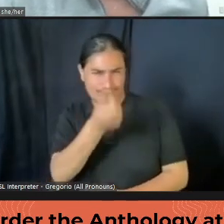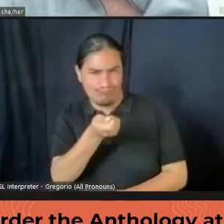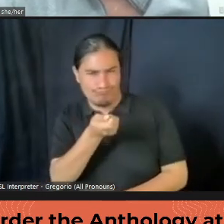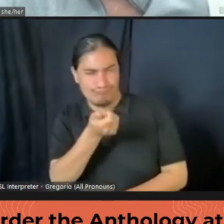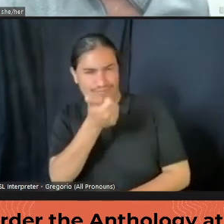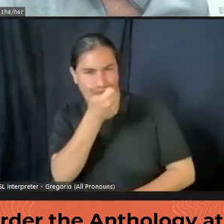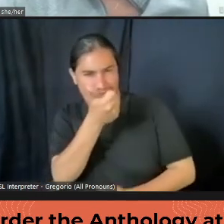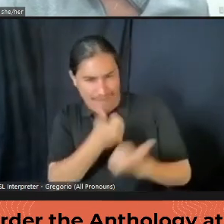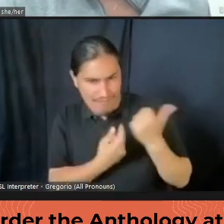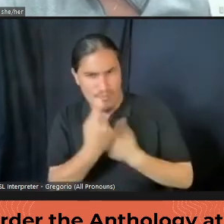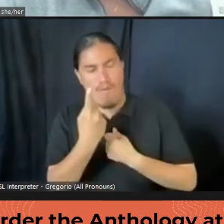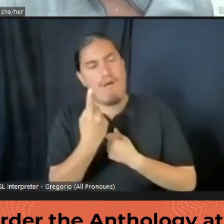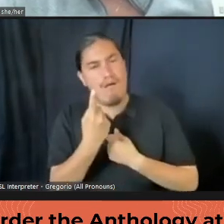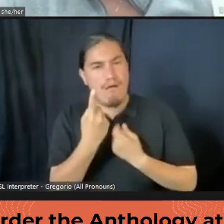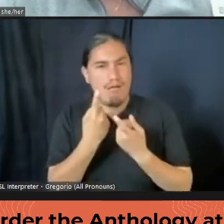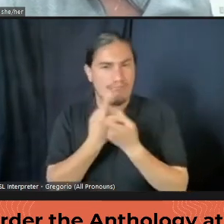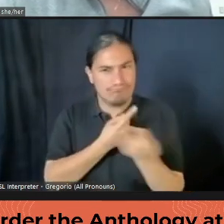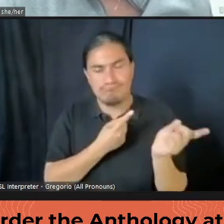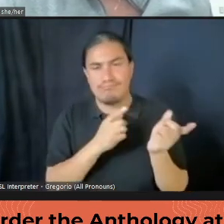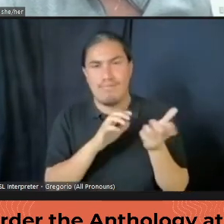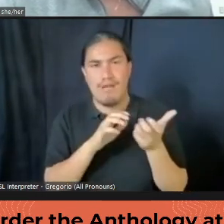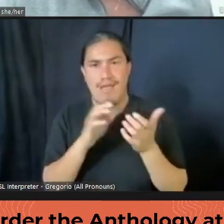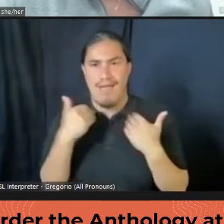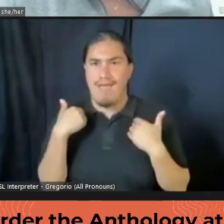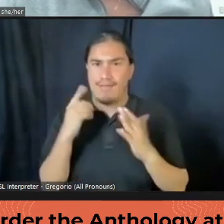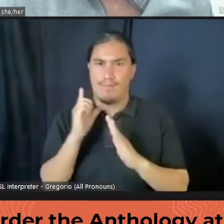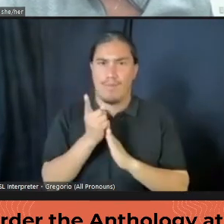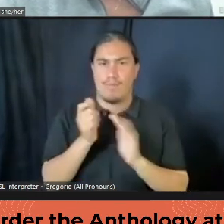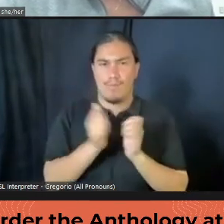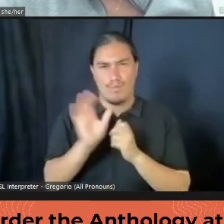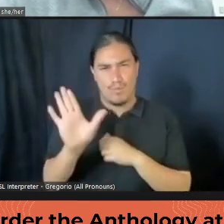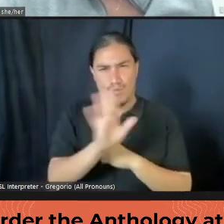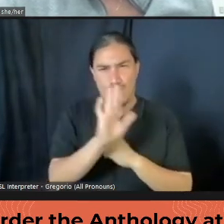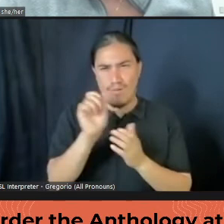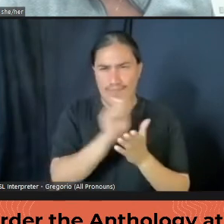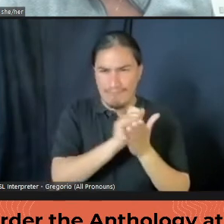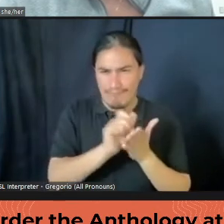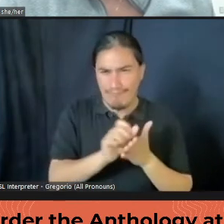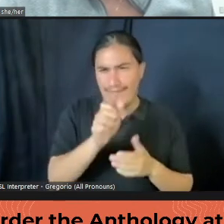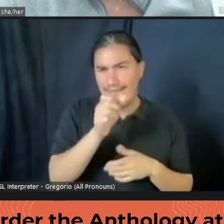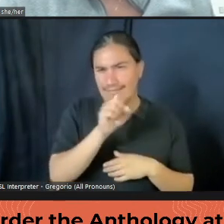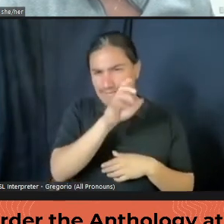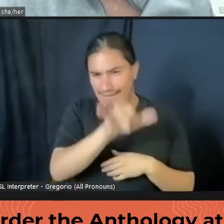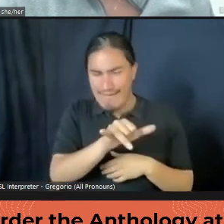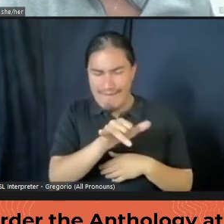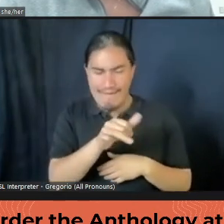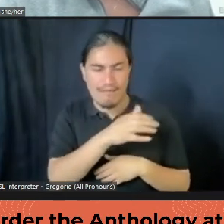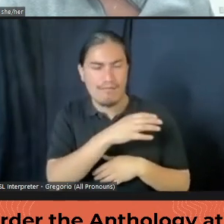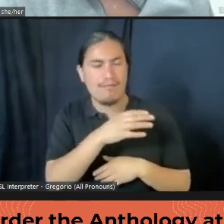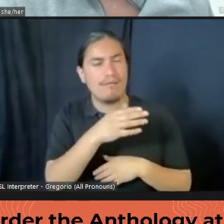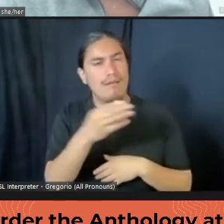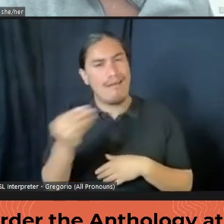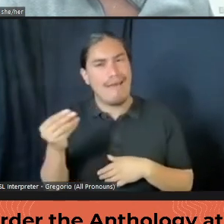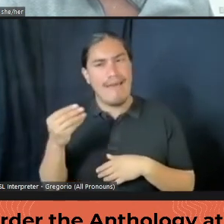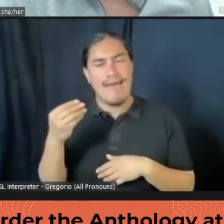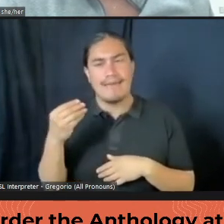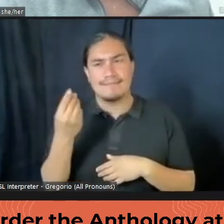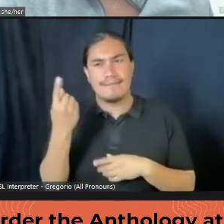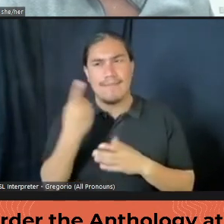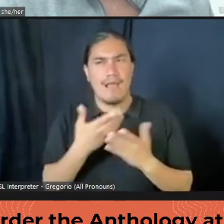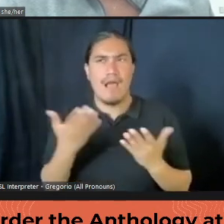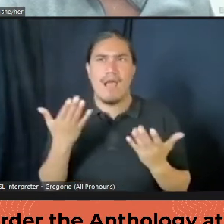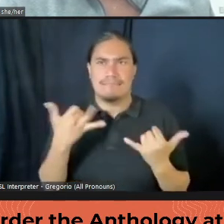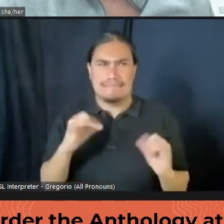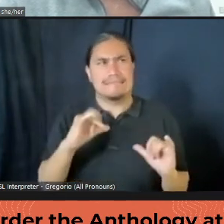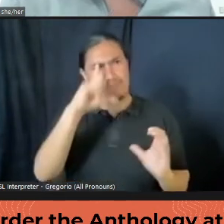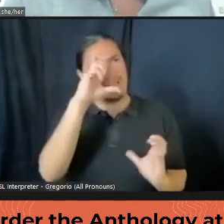everybody had a moment with your with each essay of like, here are the things that I still believe to be